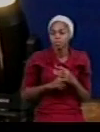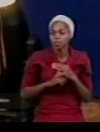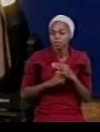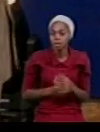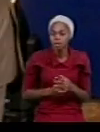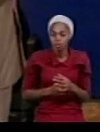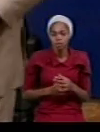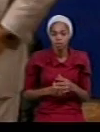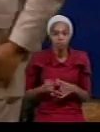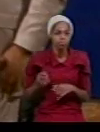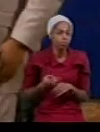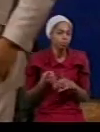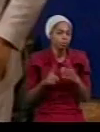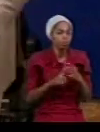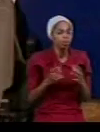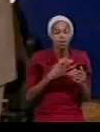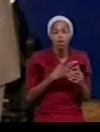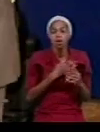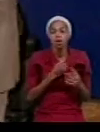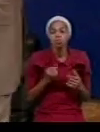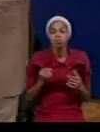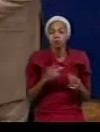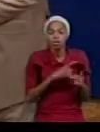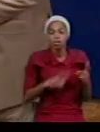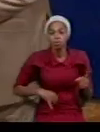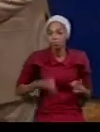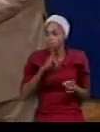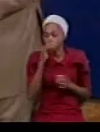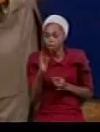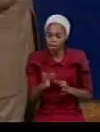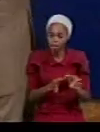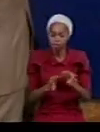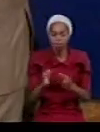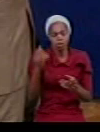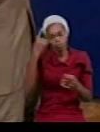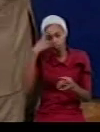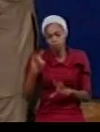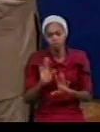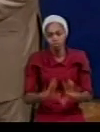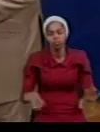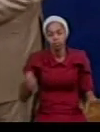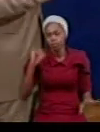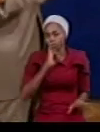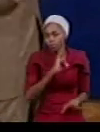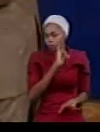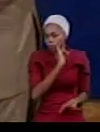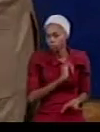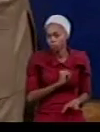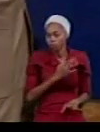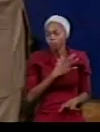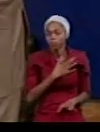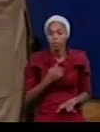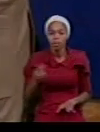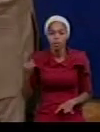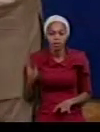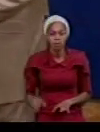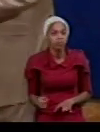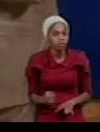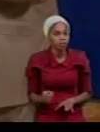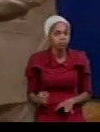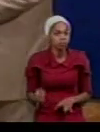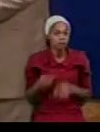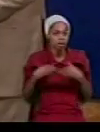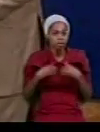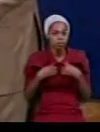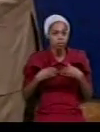but the Lord was not defining it for the children of Israel. And the animals, broadly divided into three